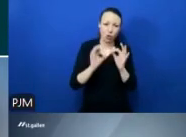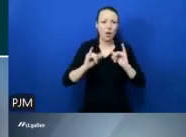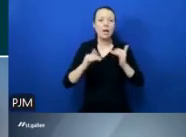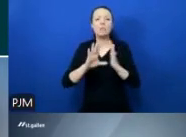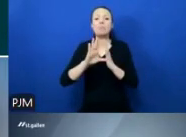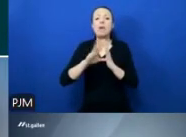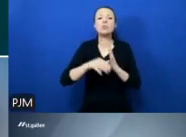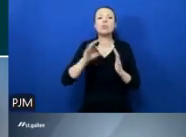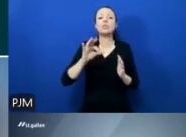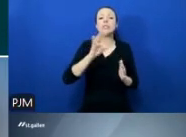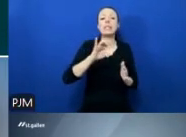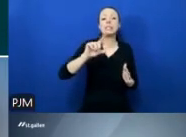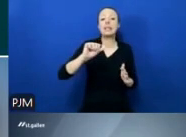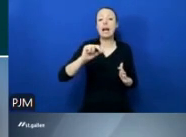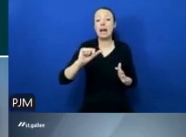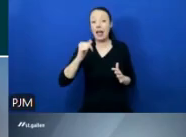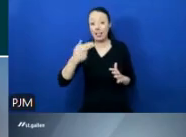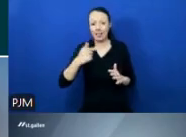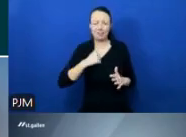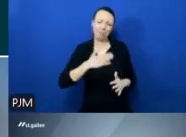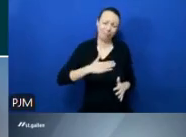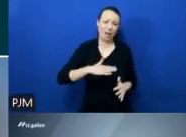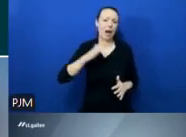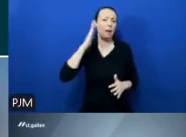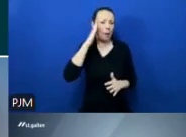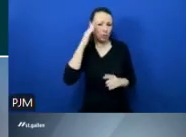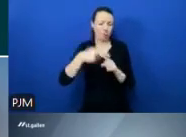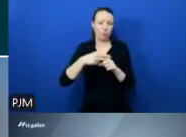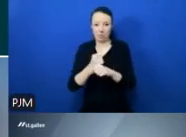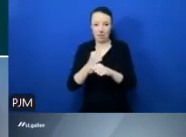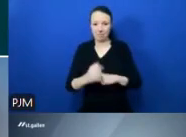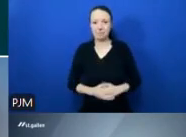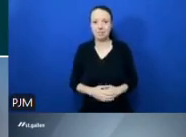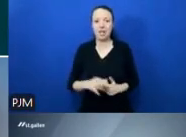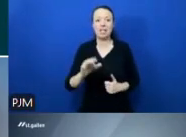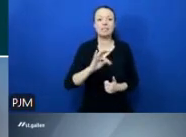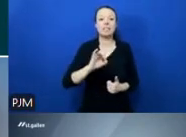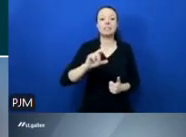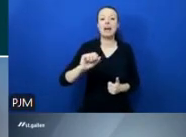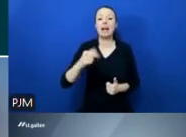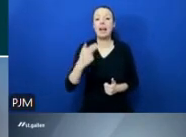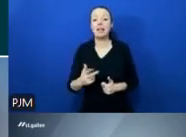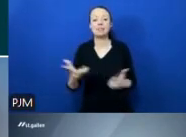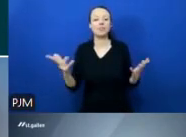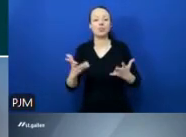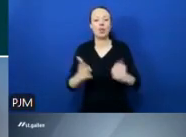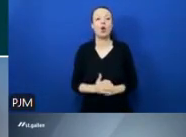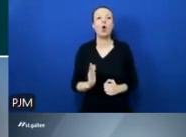about the St. Gallen more in details, where I live and work. St. Gallen is located